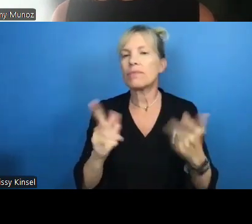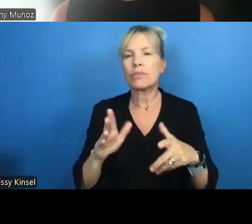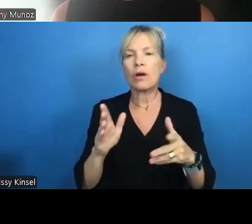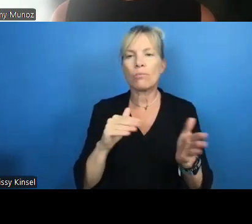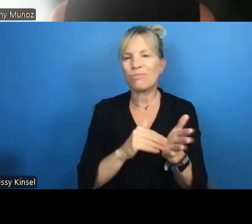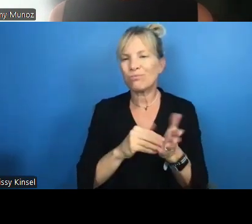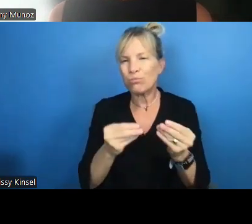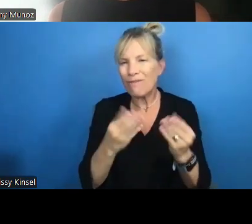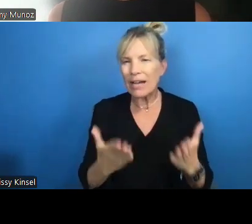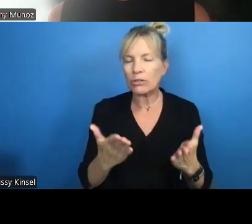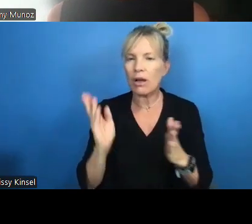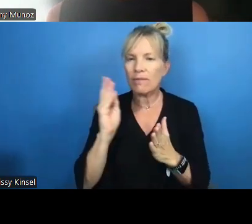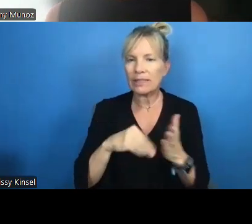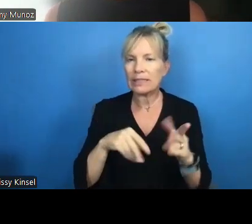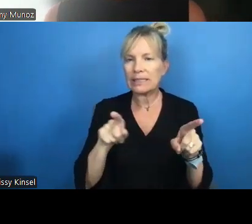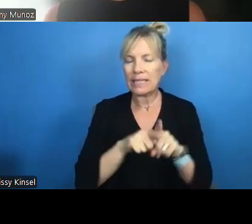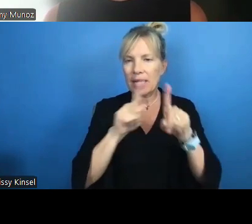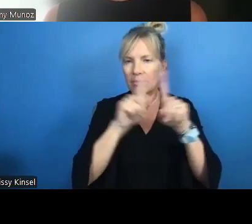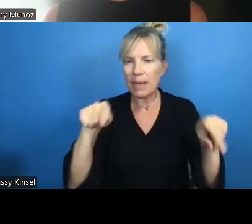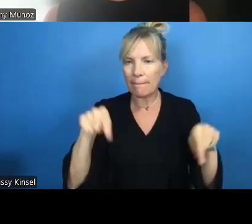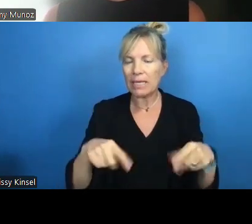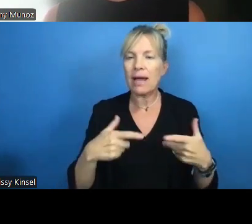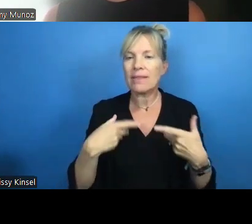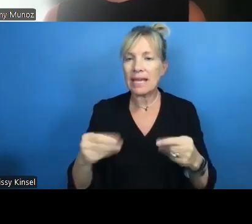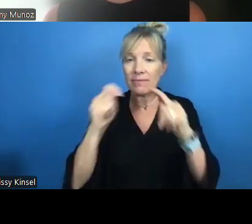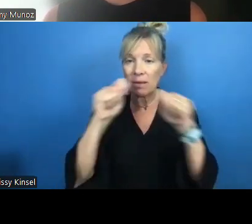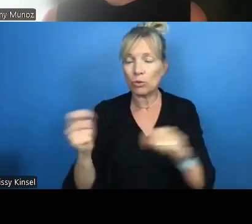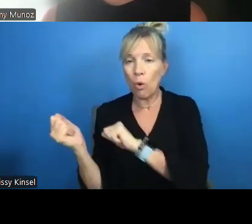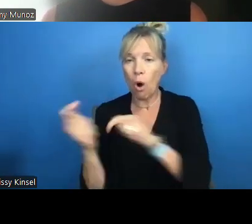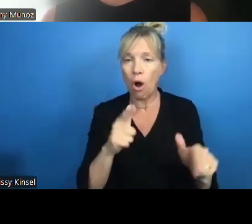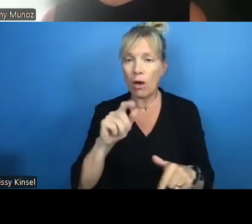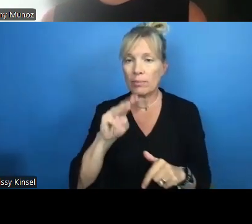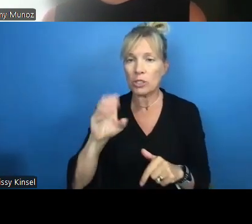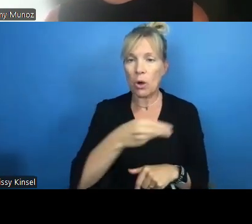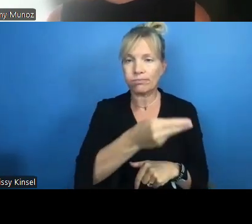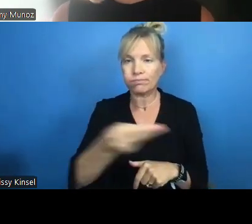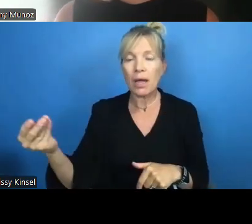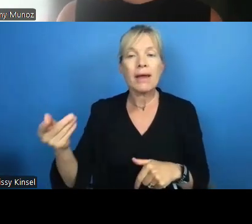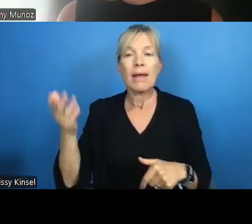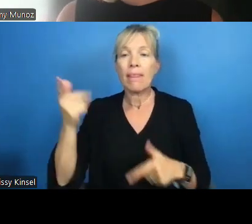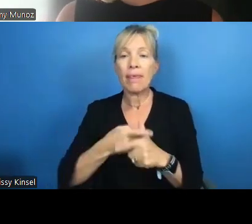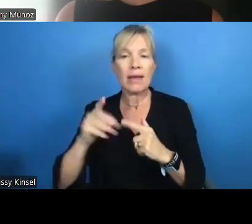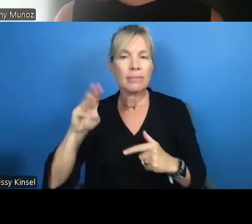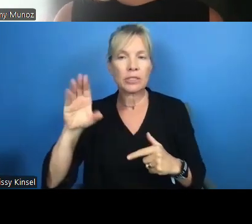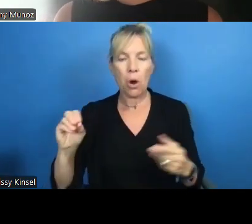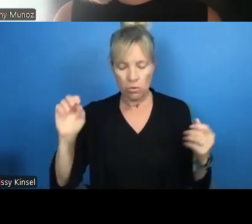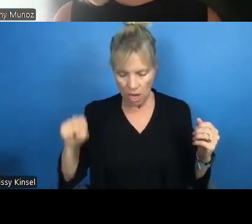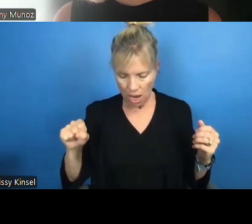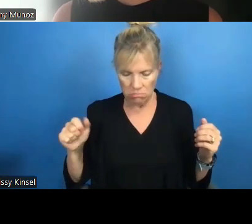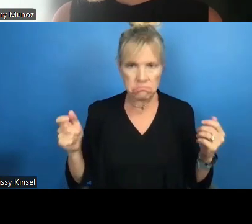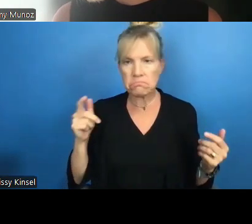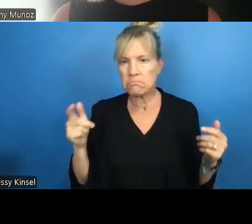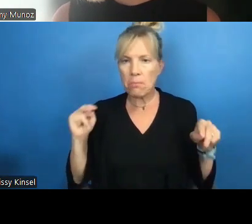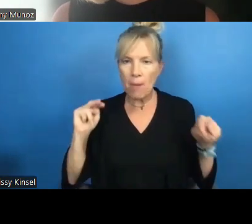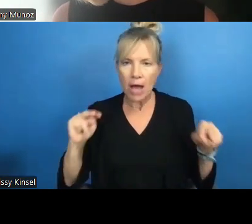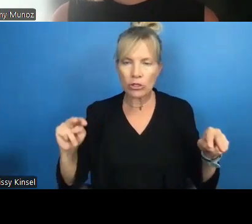so they complete this same template and they submit this template to all MCOs. This gives MCOs the ability to